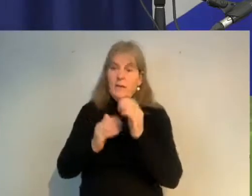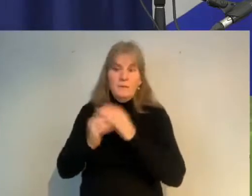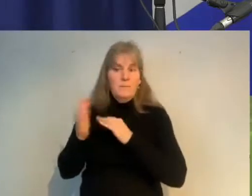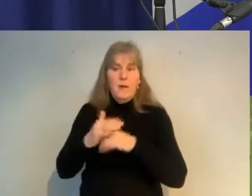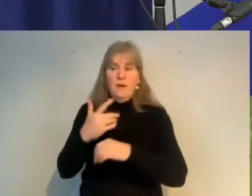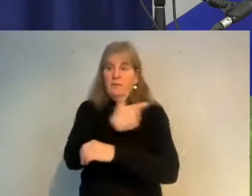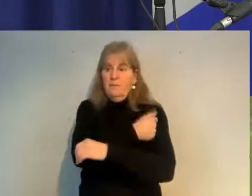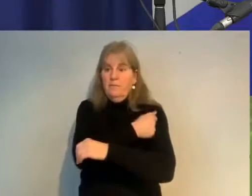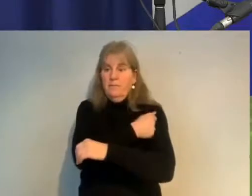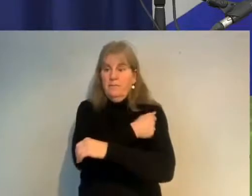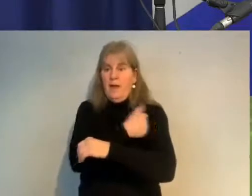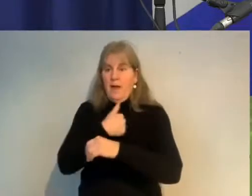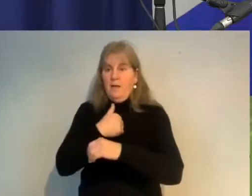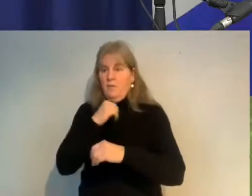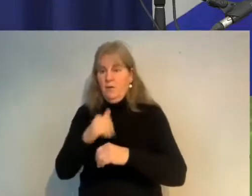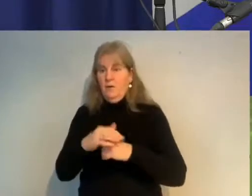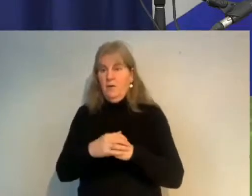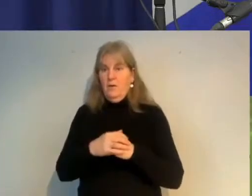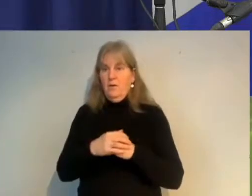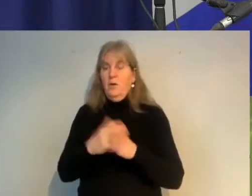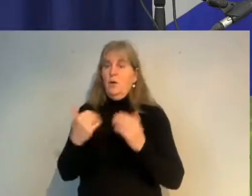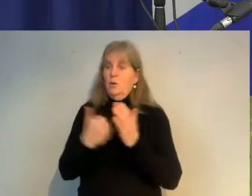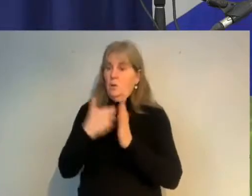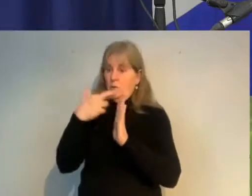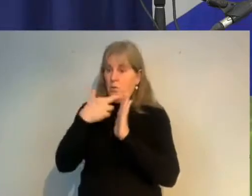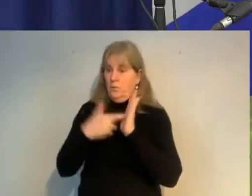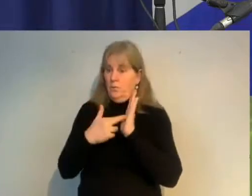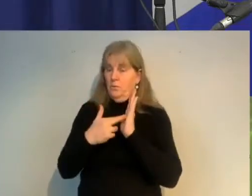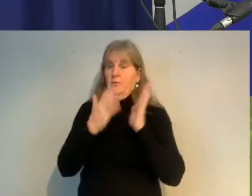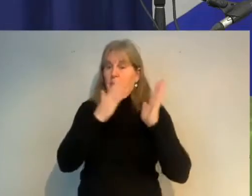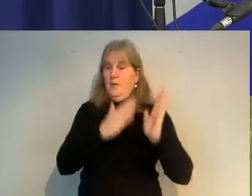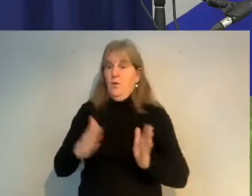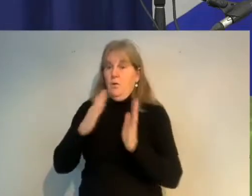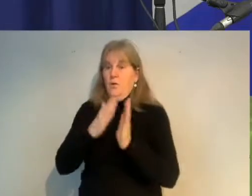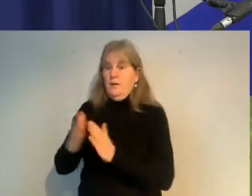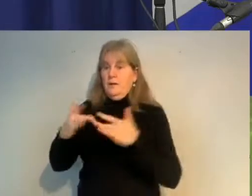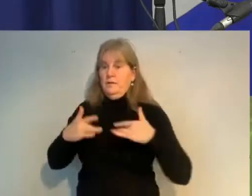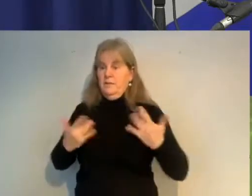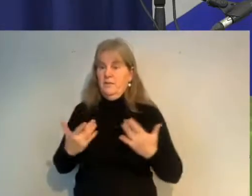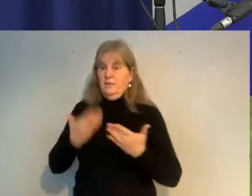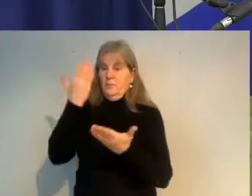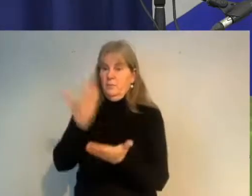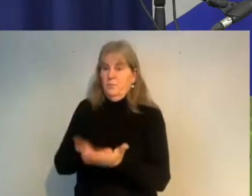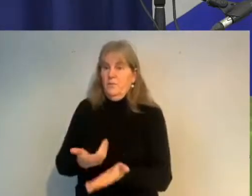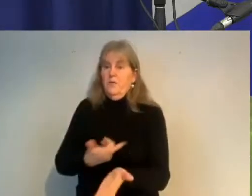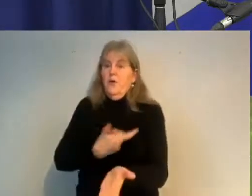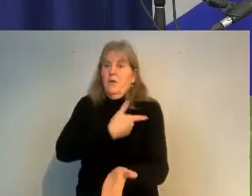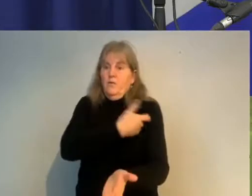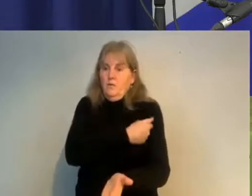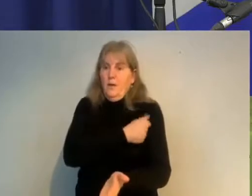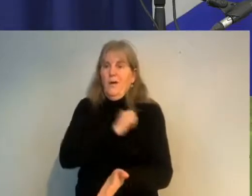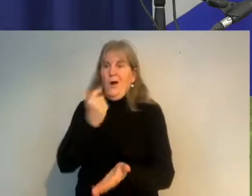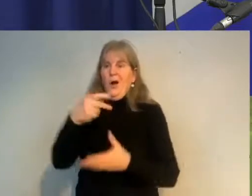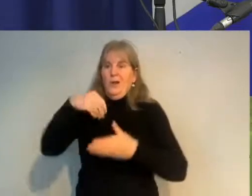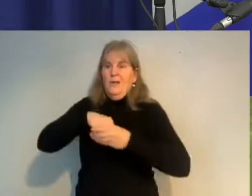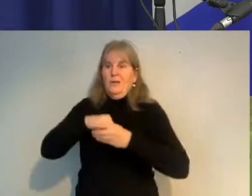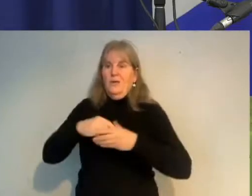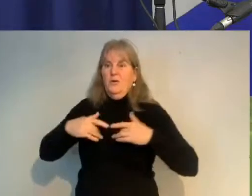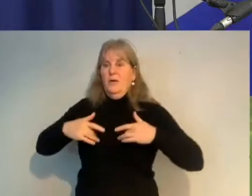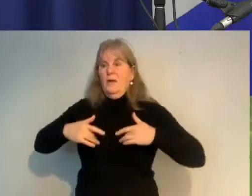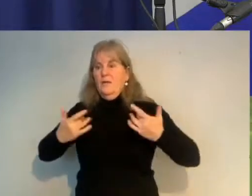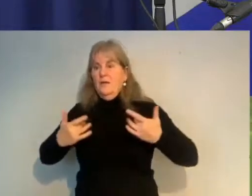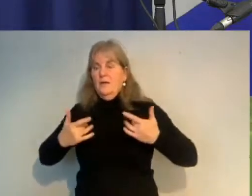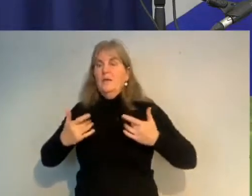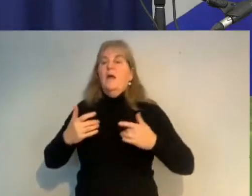There are new restrictions on organized gatherings. Proof of vaccination is required at all indoor and outdoor organized